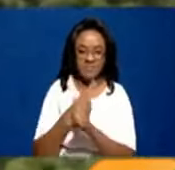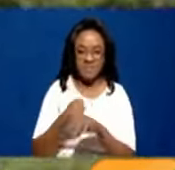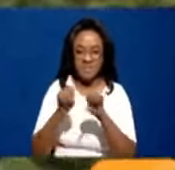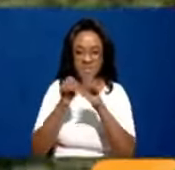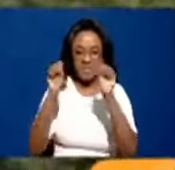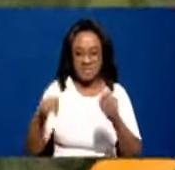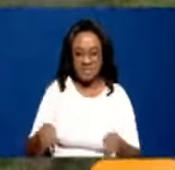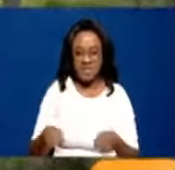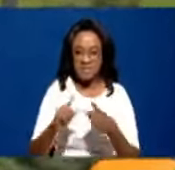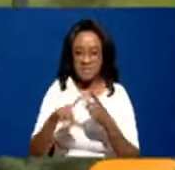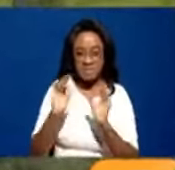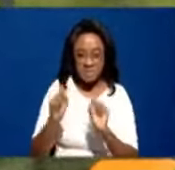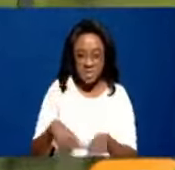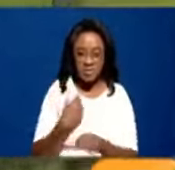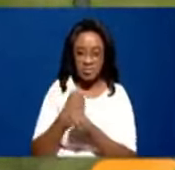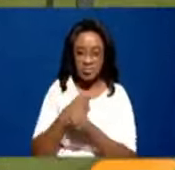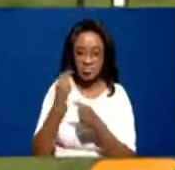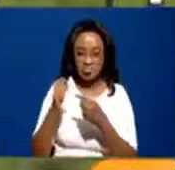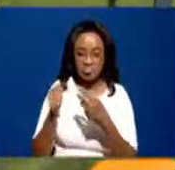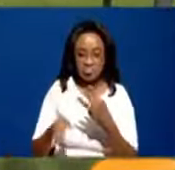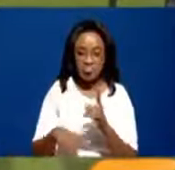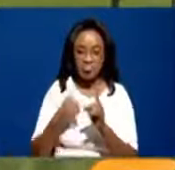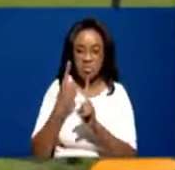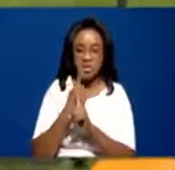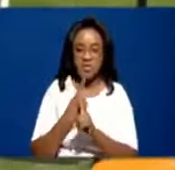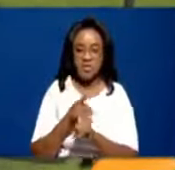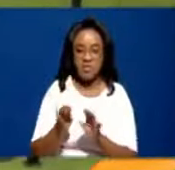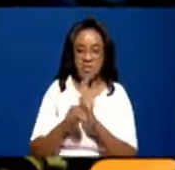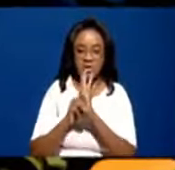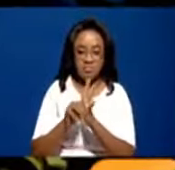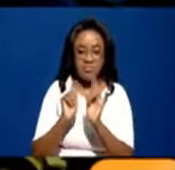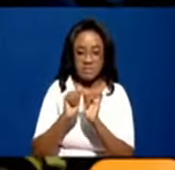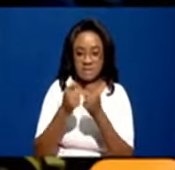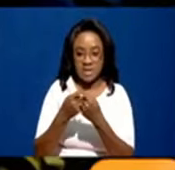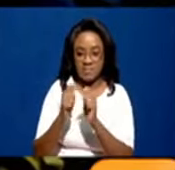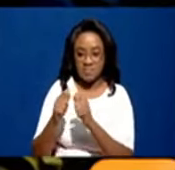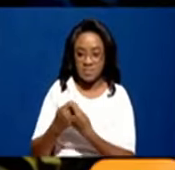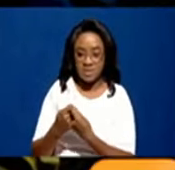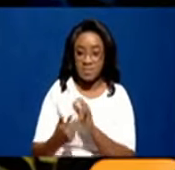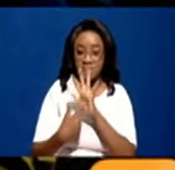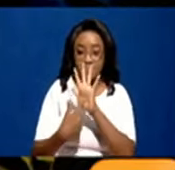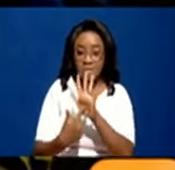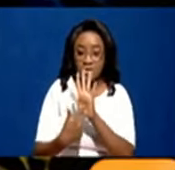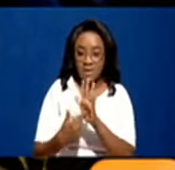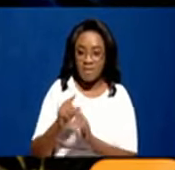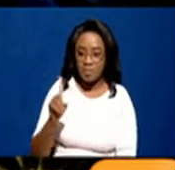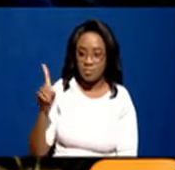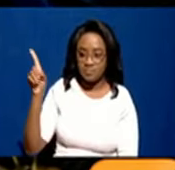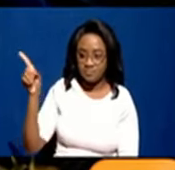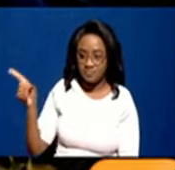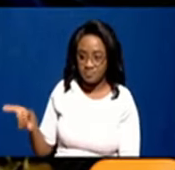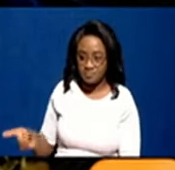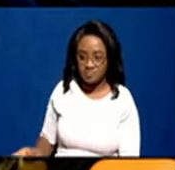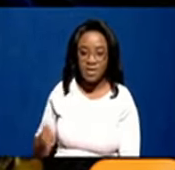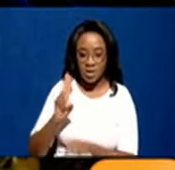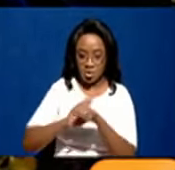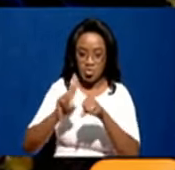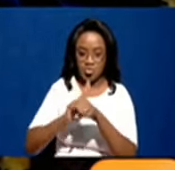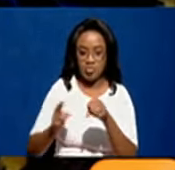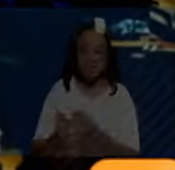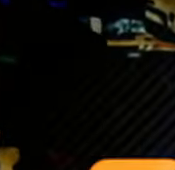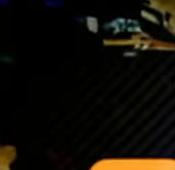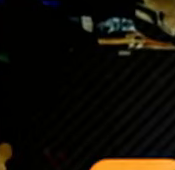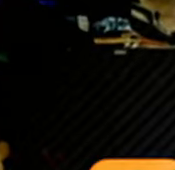sizes, capabilities, and a wide variety of models. In farming, the technology is used for a wide range